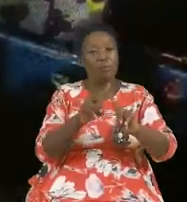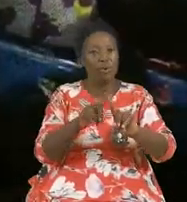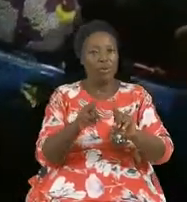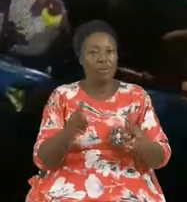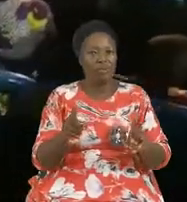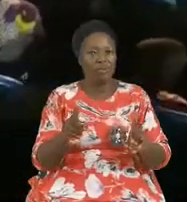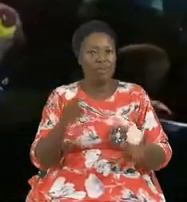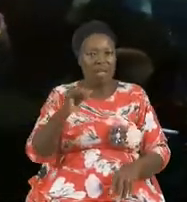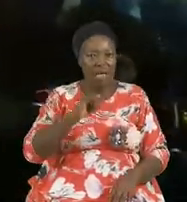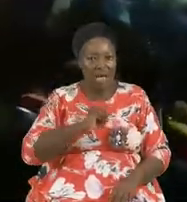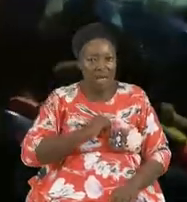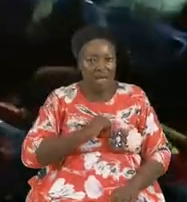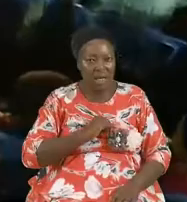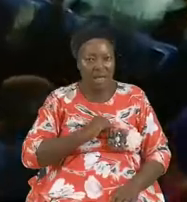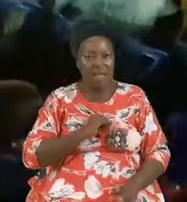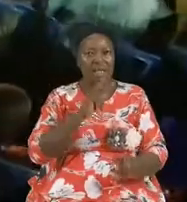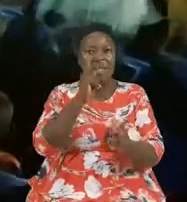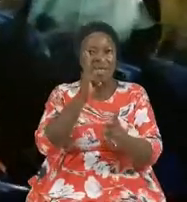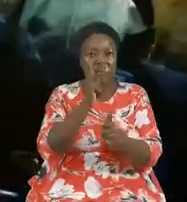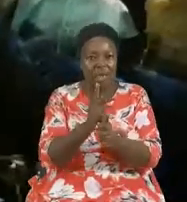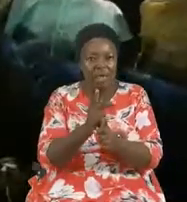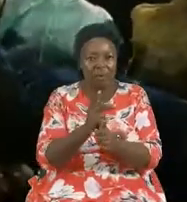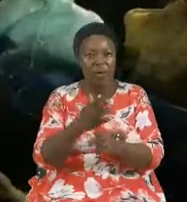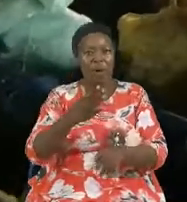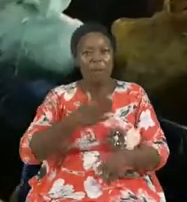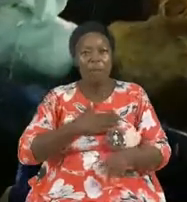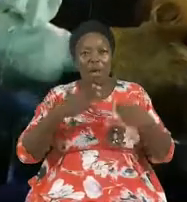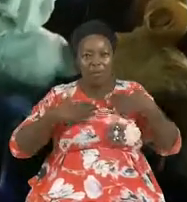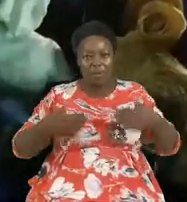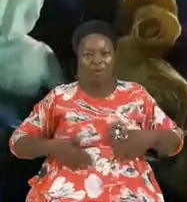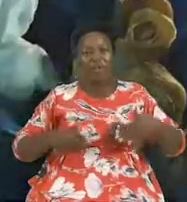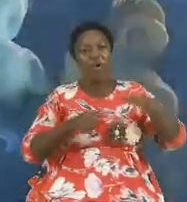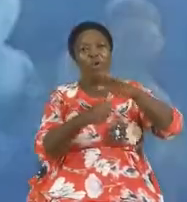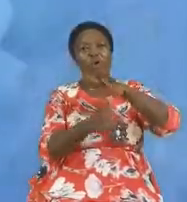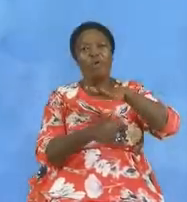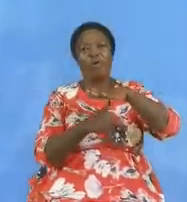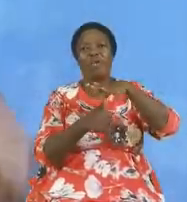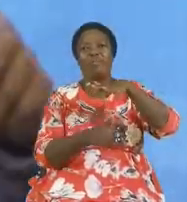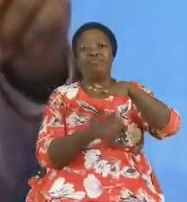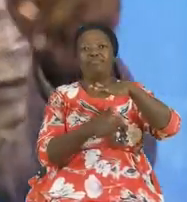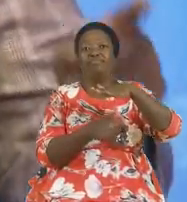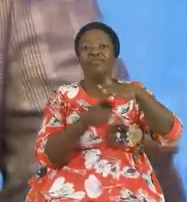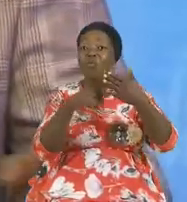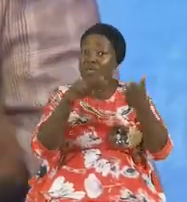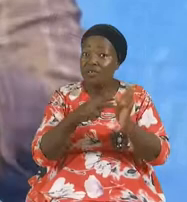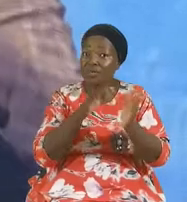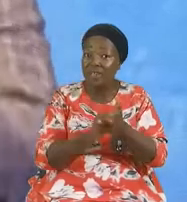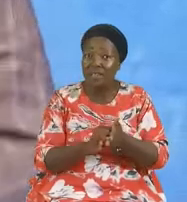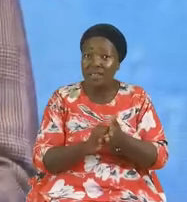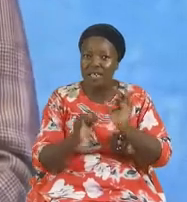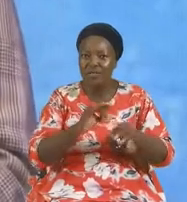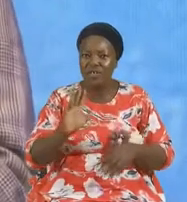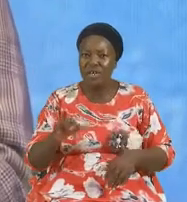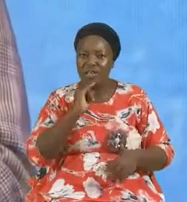verse 27, it says, but I keep my body